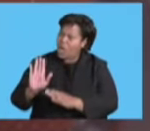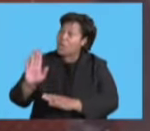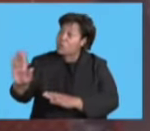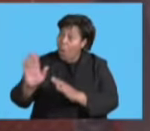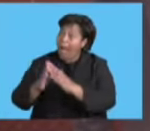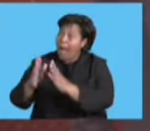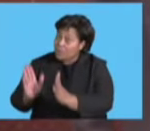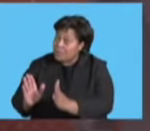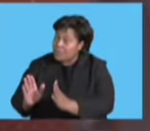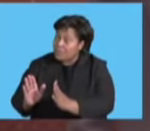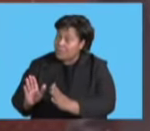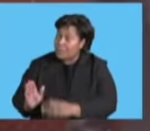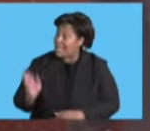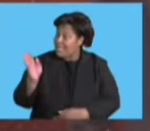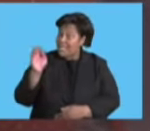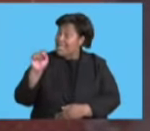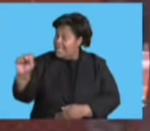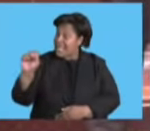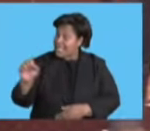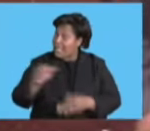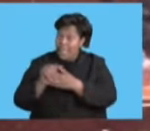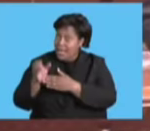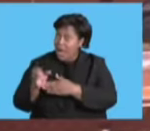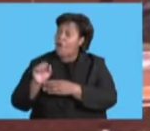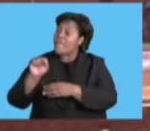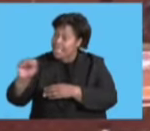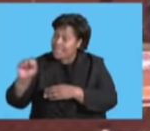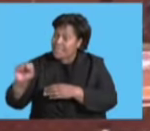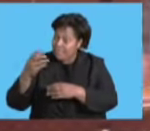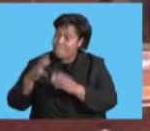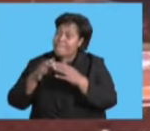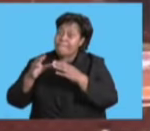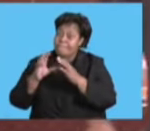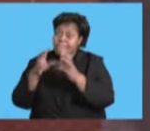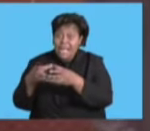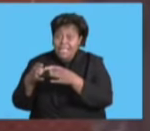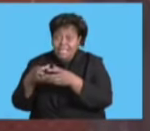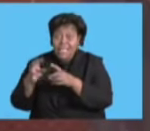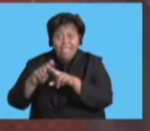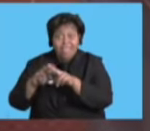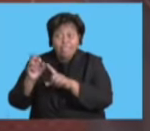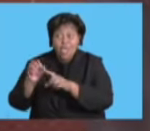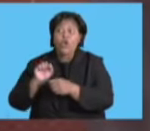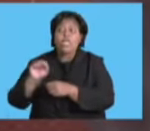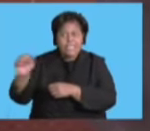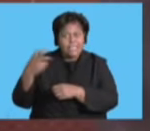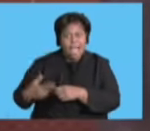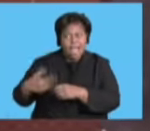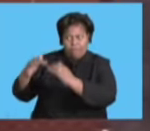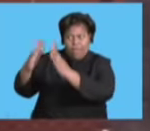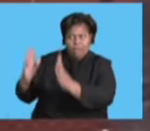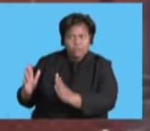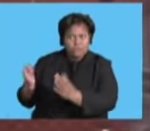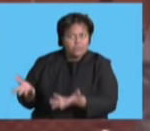house, he is the leader of the party on his house, on his side of the house. That's what he meant. Order. That's what he